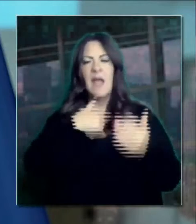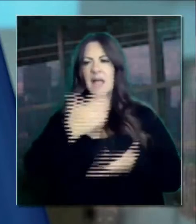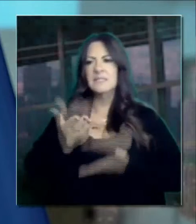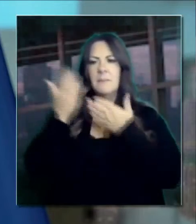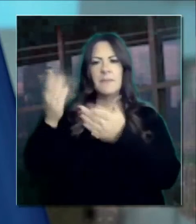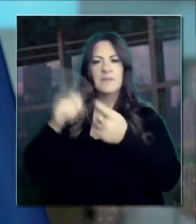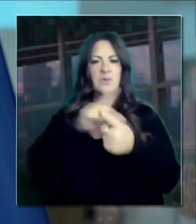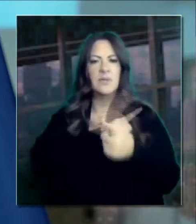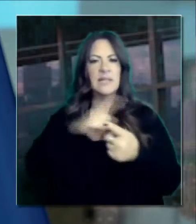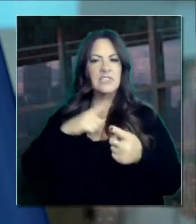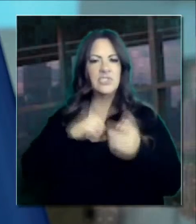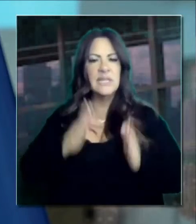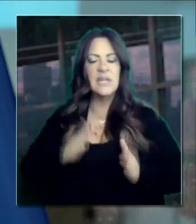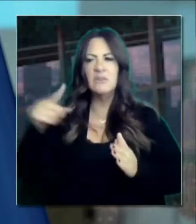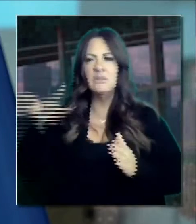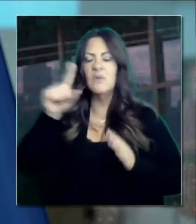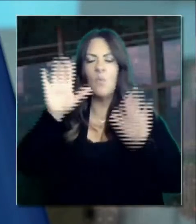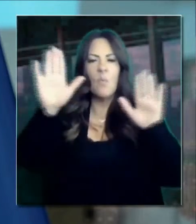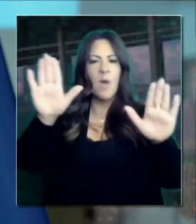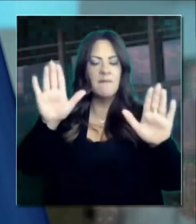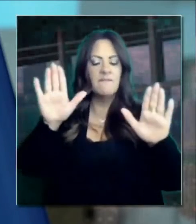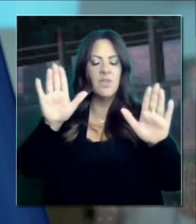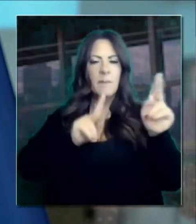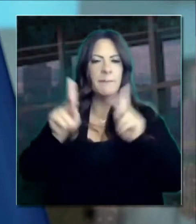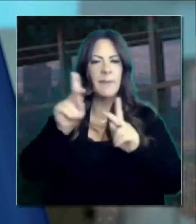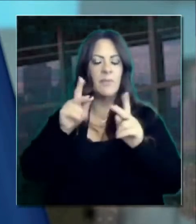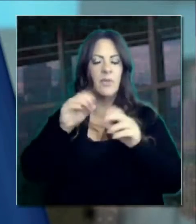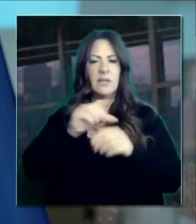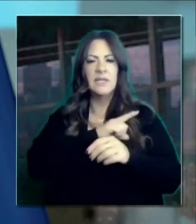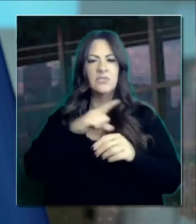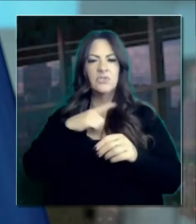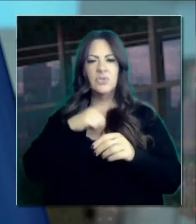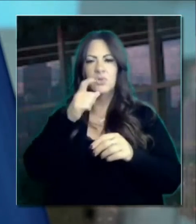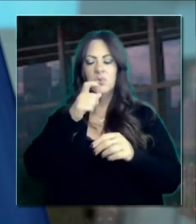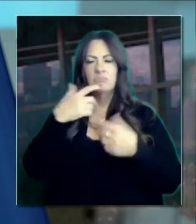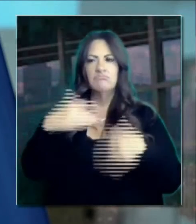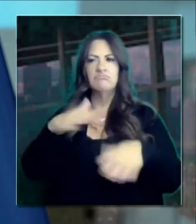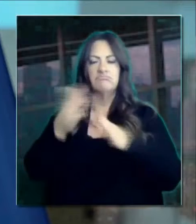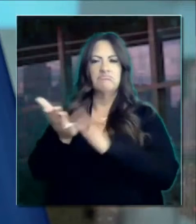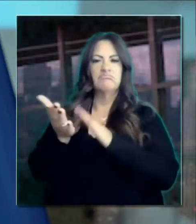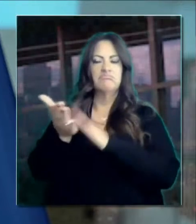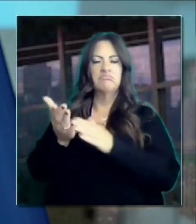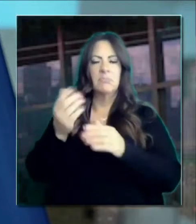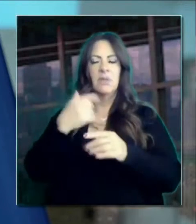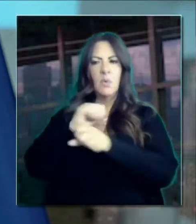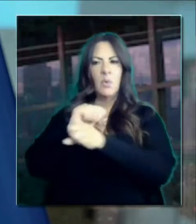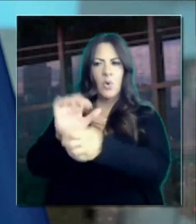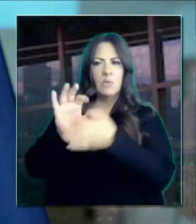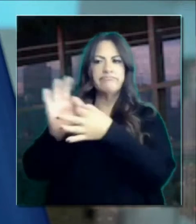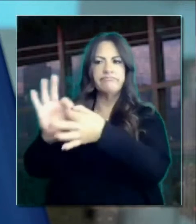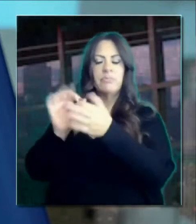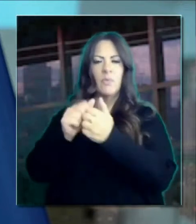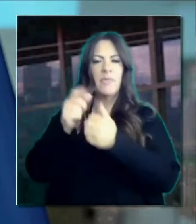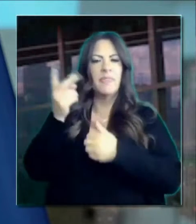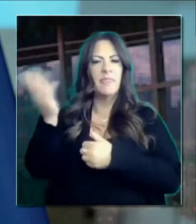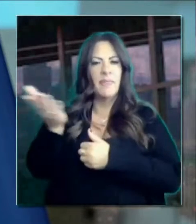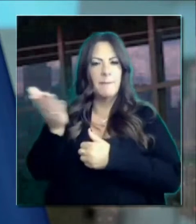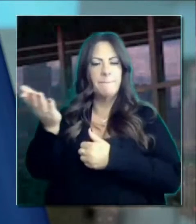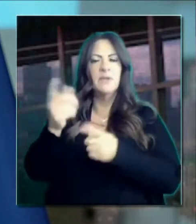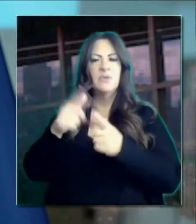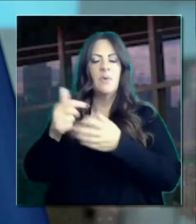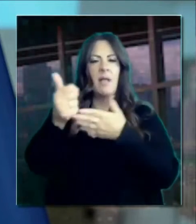of extraordinary legislative leaders that deserve credit that we're also working hand in glove with to advance that